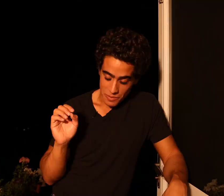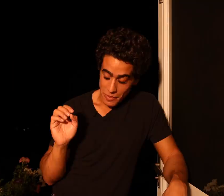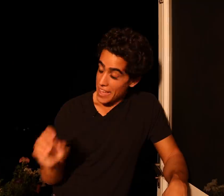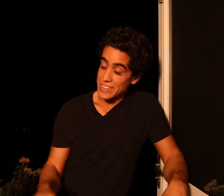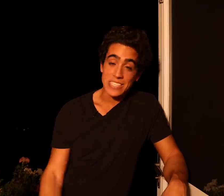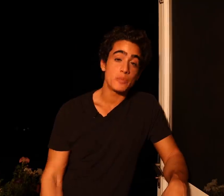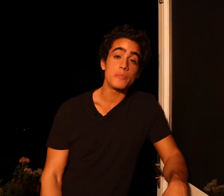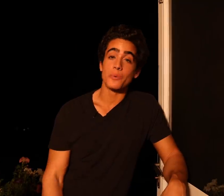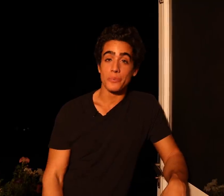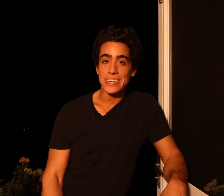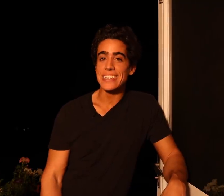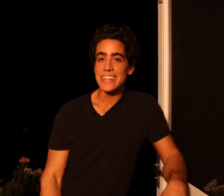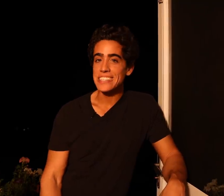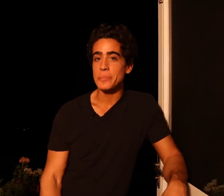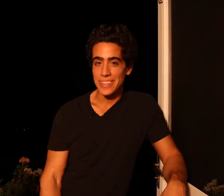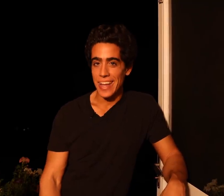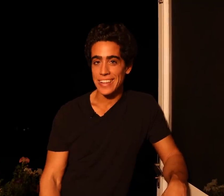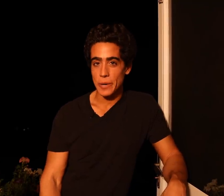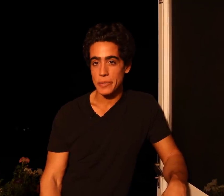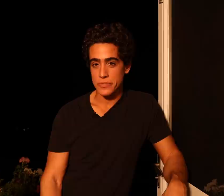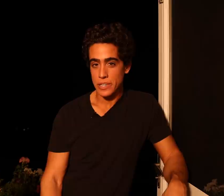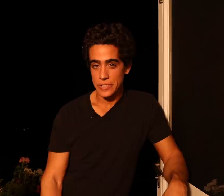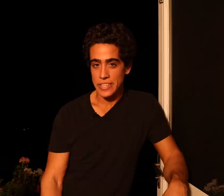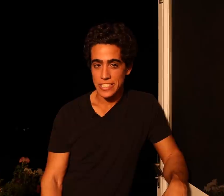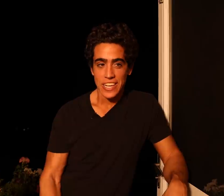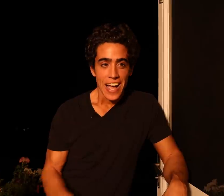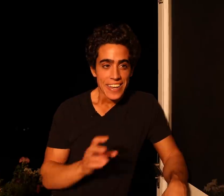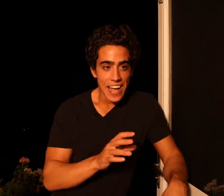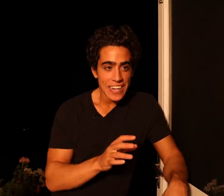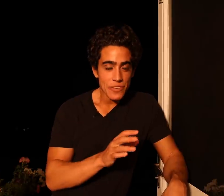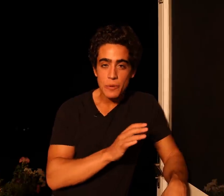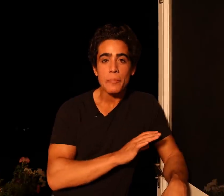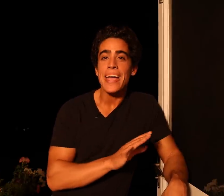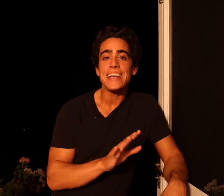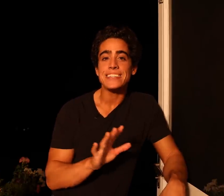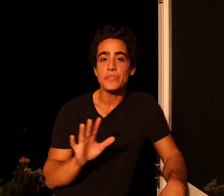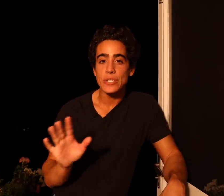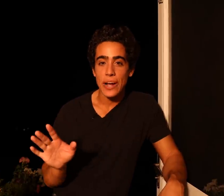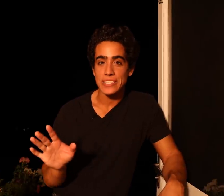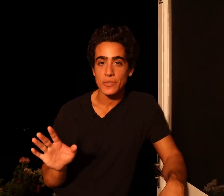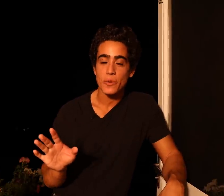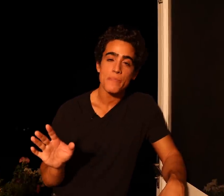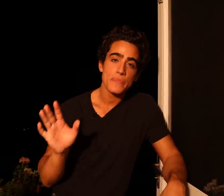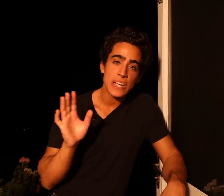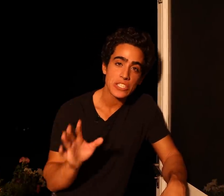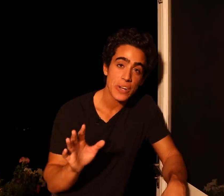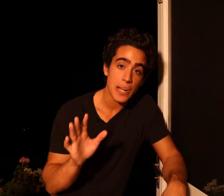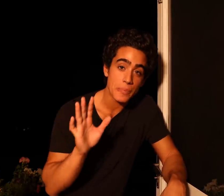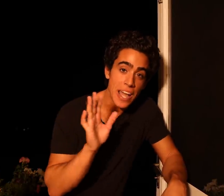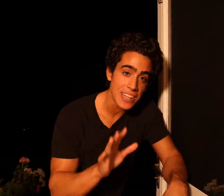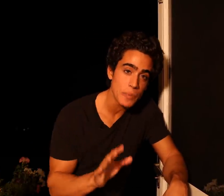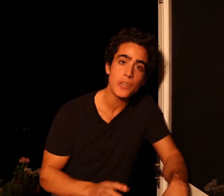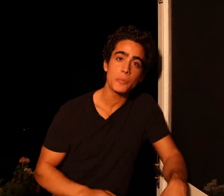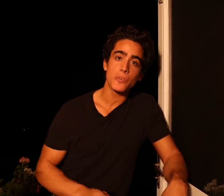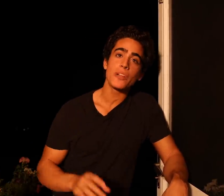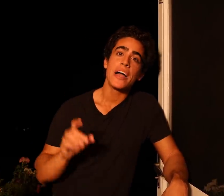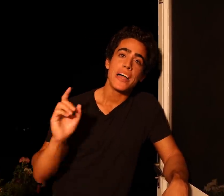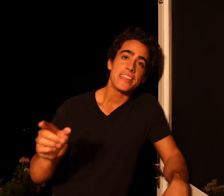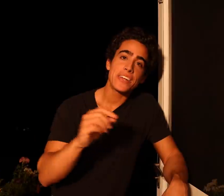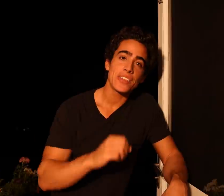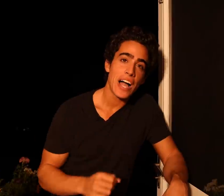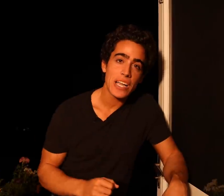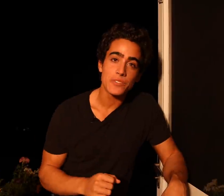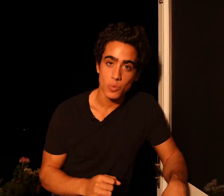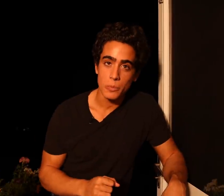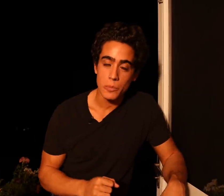areas man these people really need to be lined up in front of a ditch not even passive aggressive they're straight up telling people